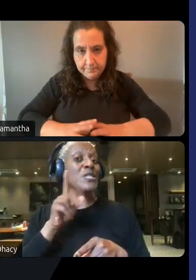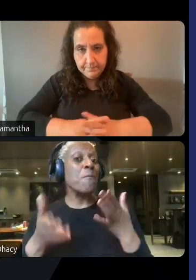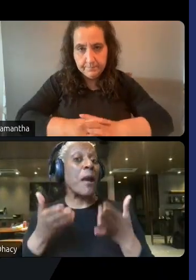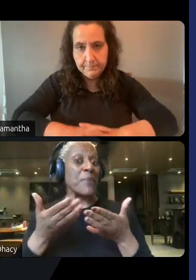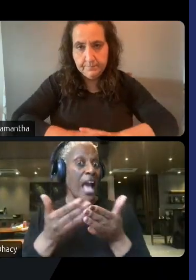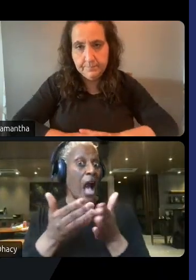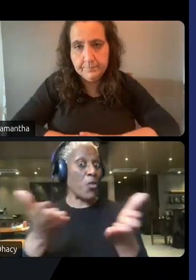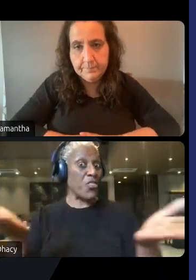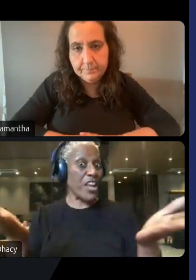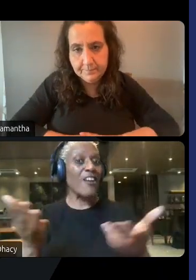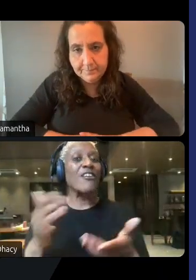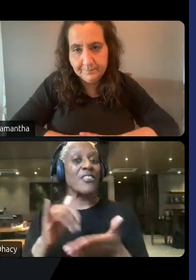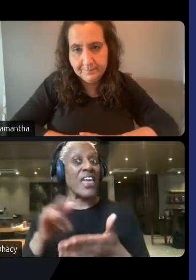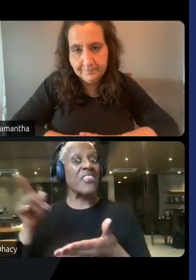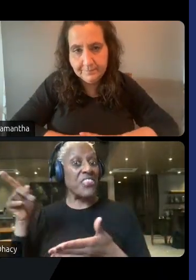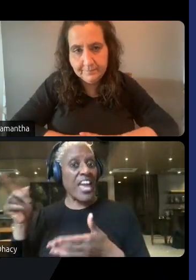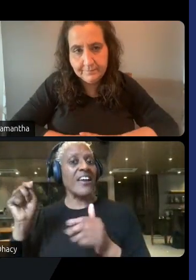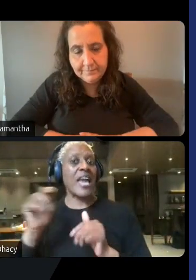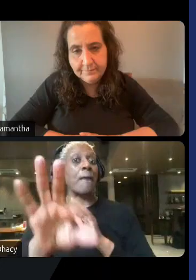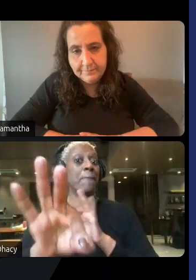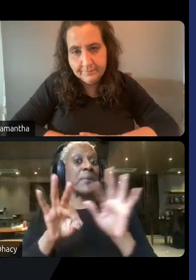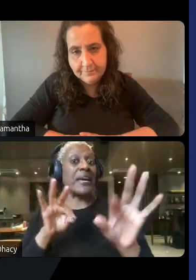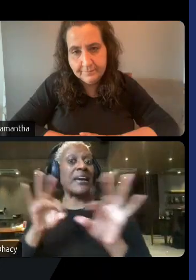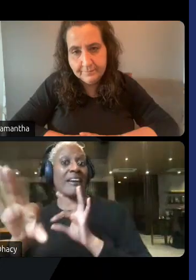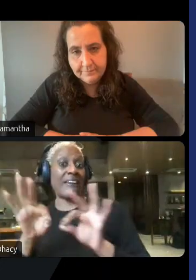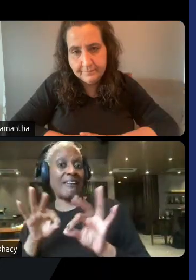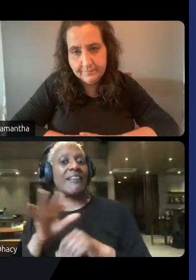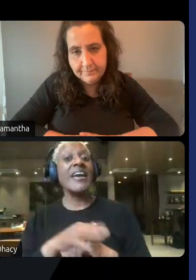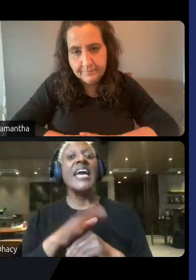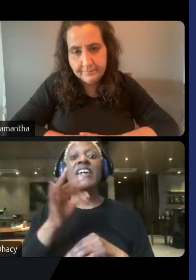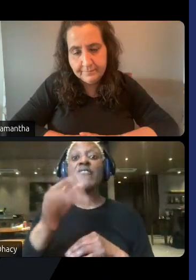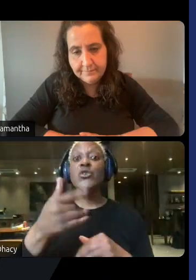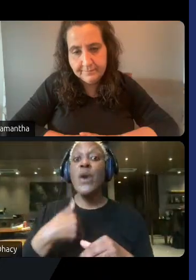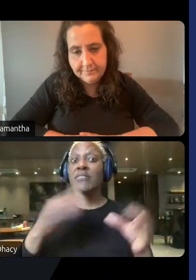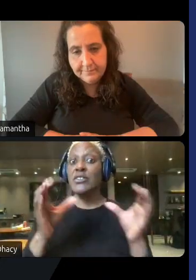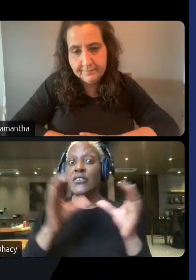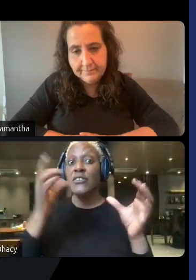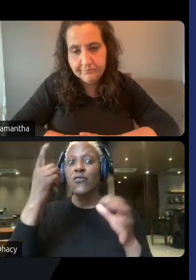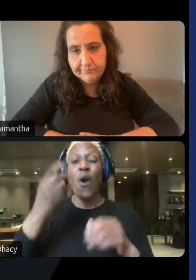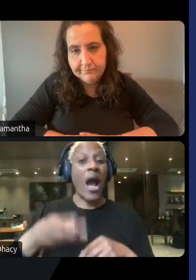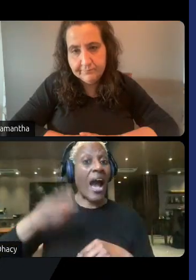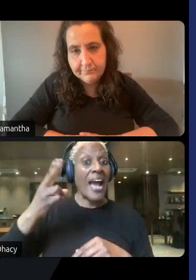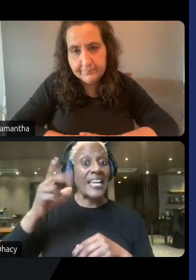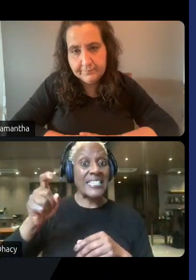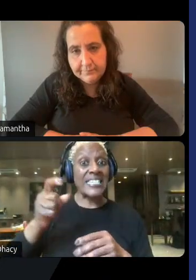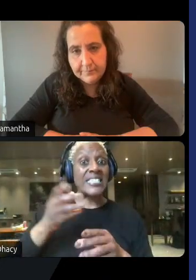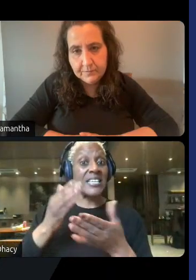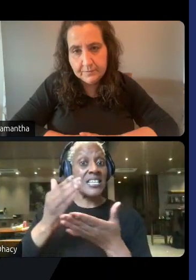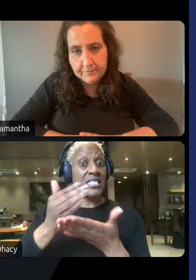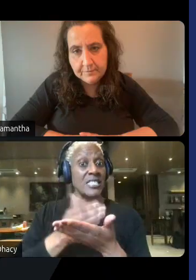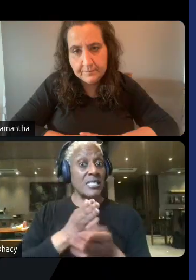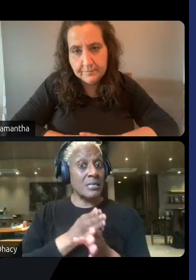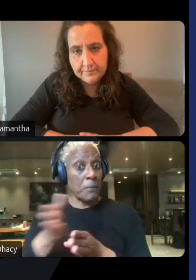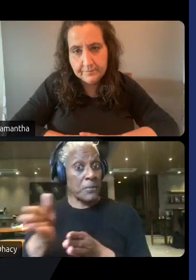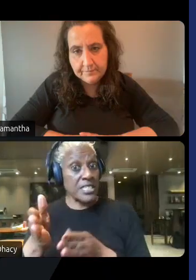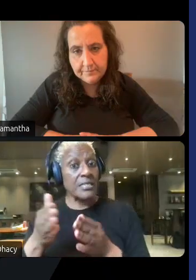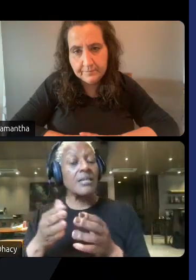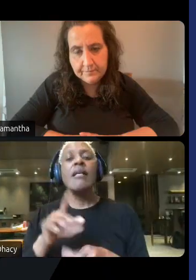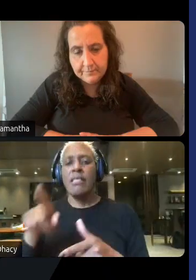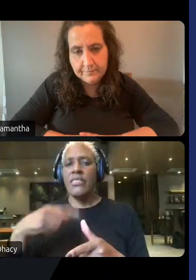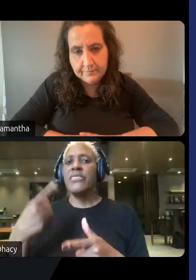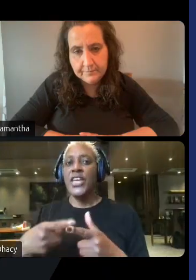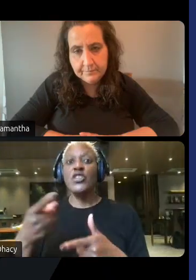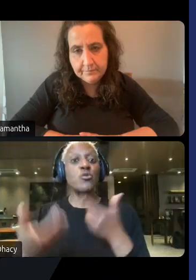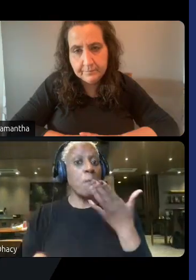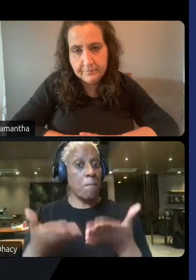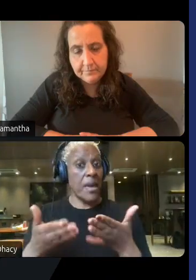their schools. If you're certified in a high need subject area, you may receive invitations to